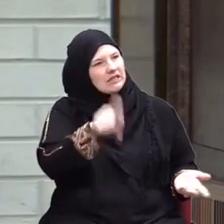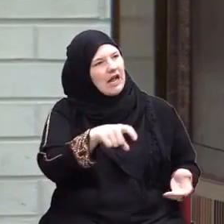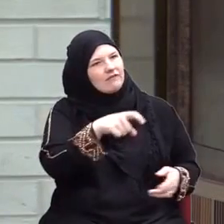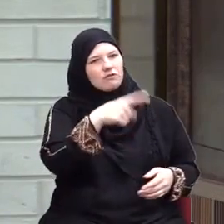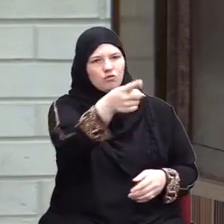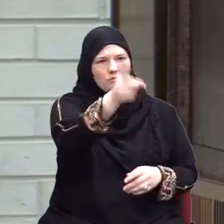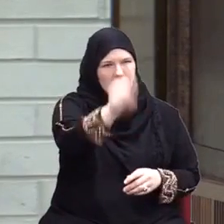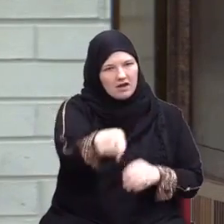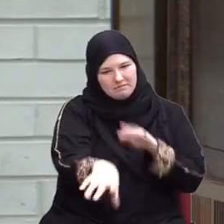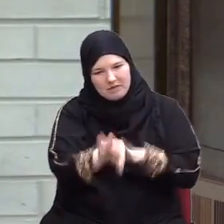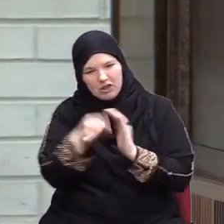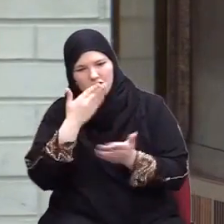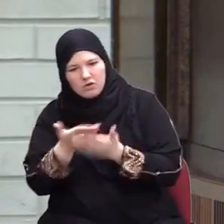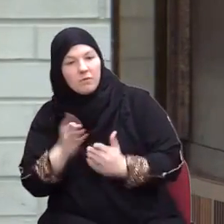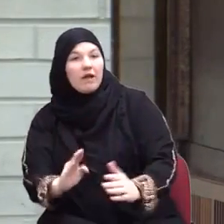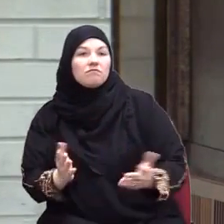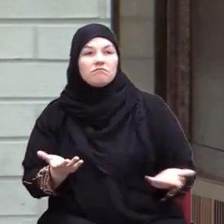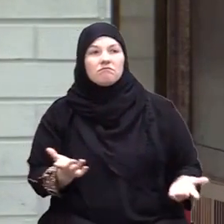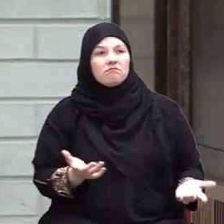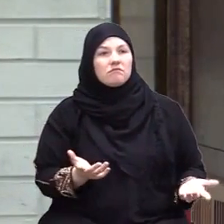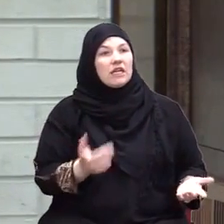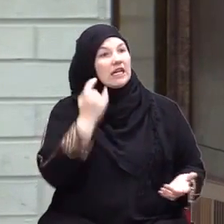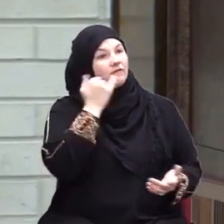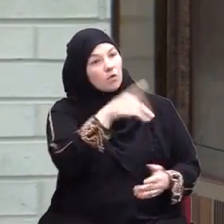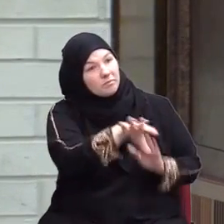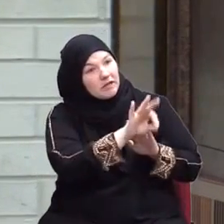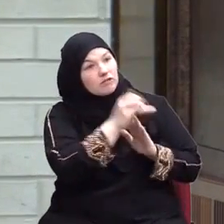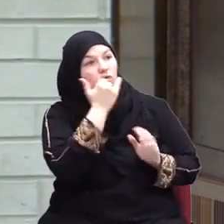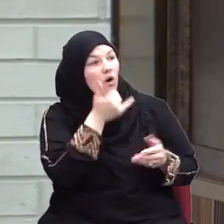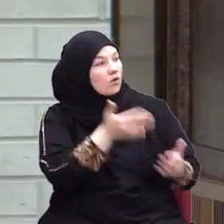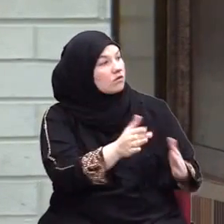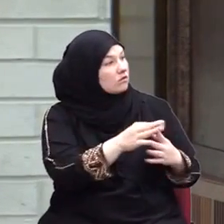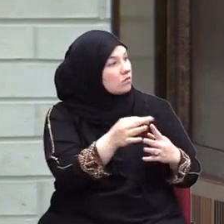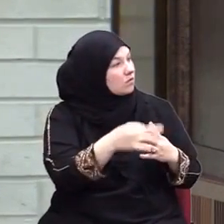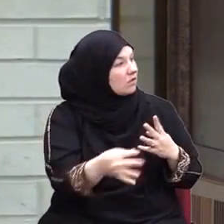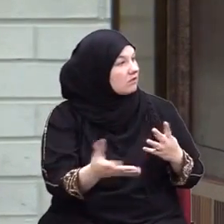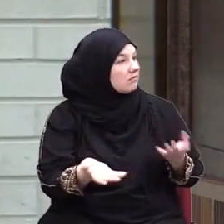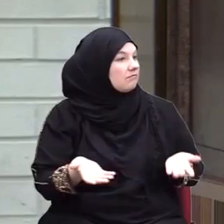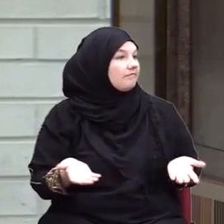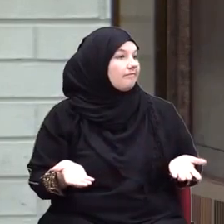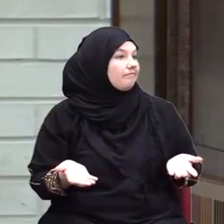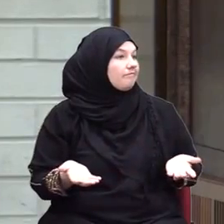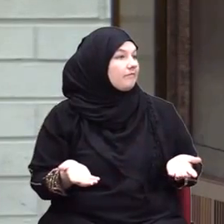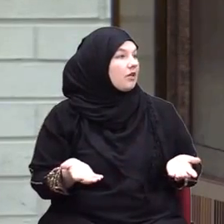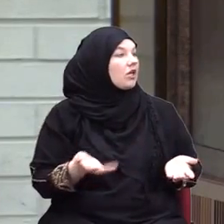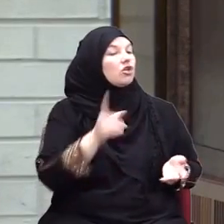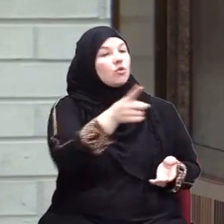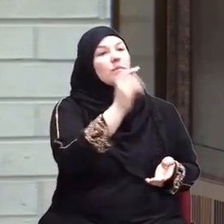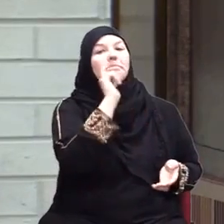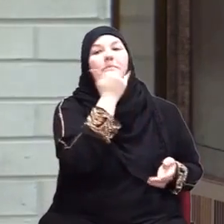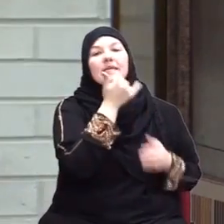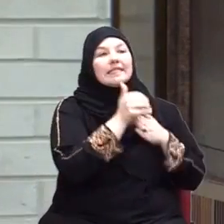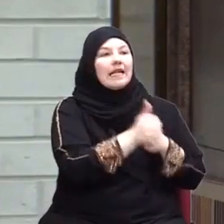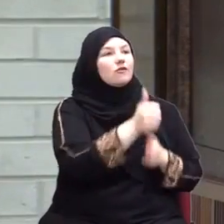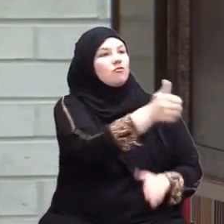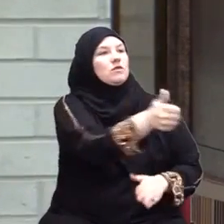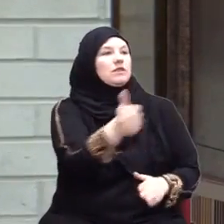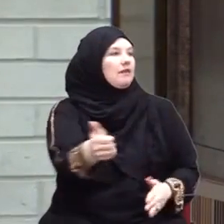before you, and when you pick the wrong choice, you have been misleading